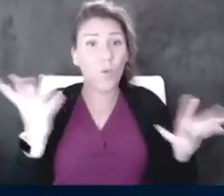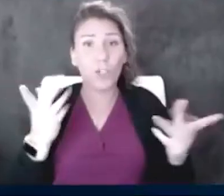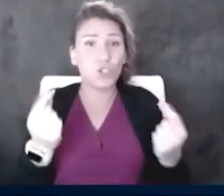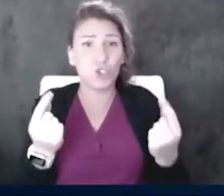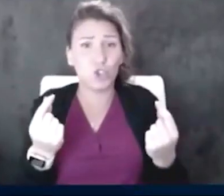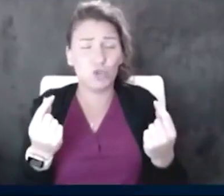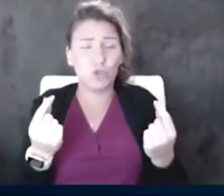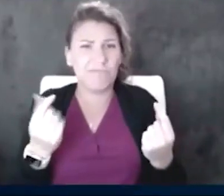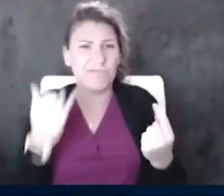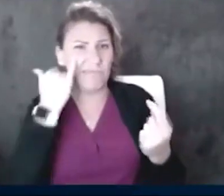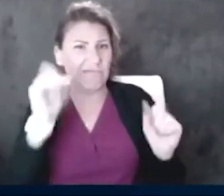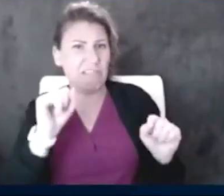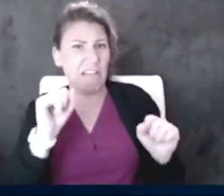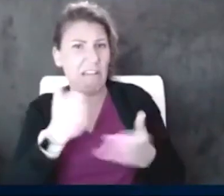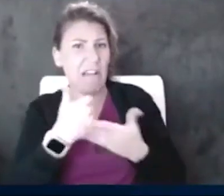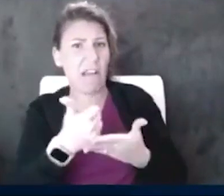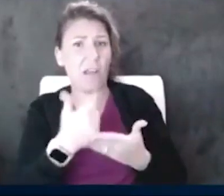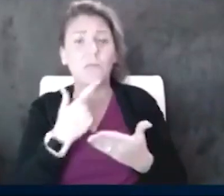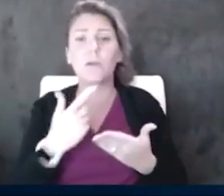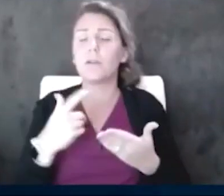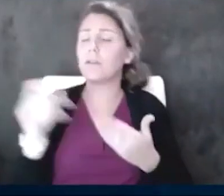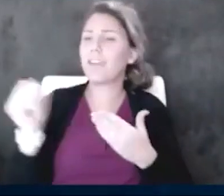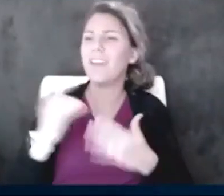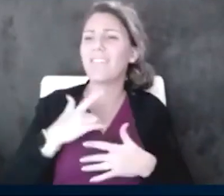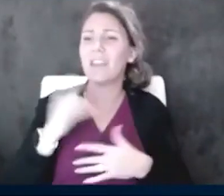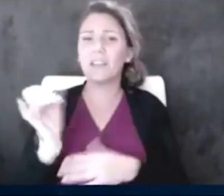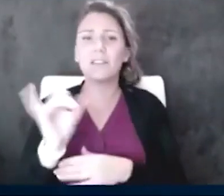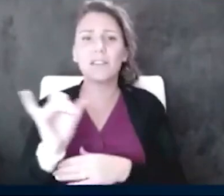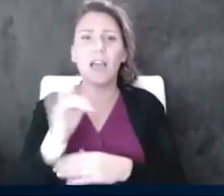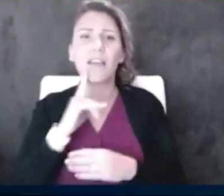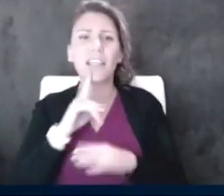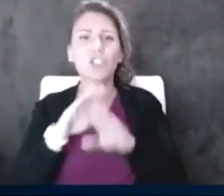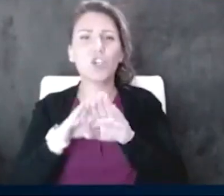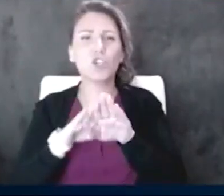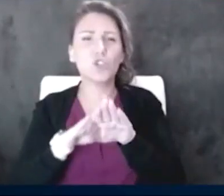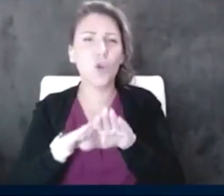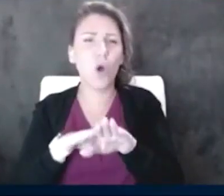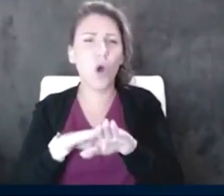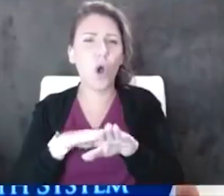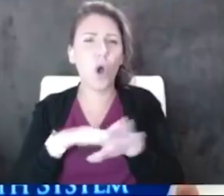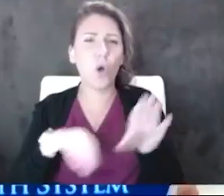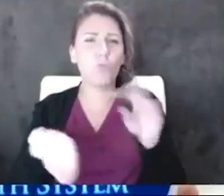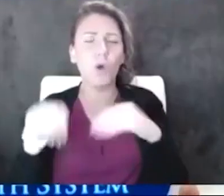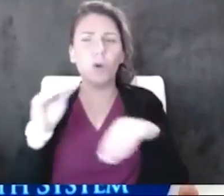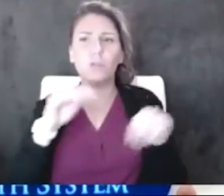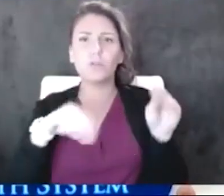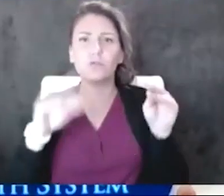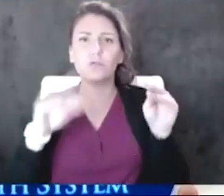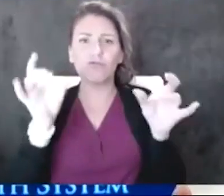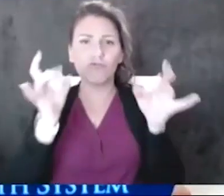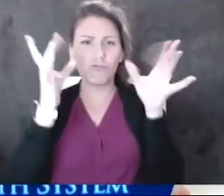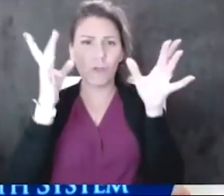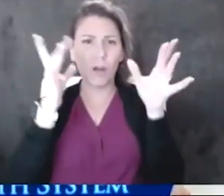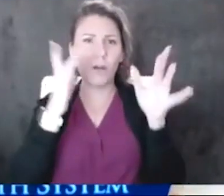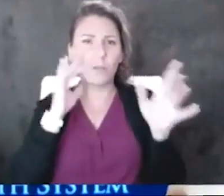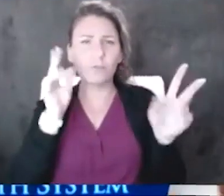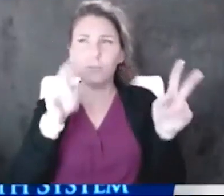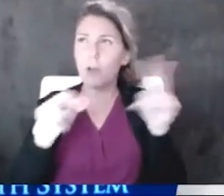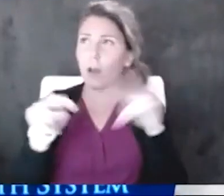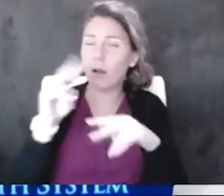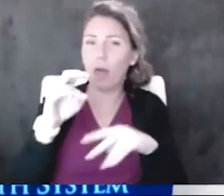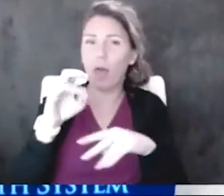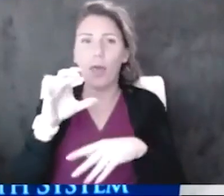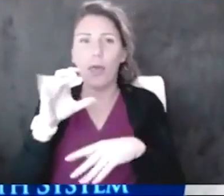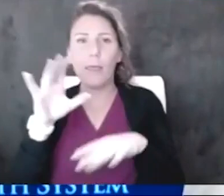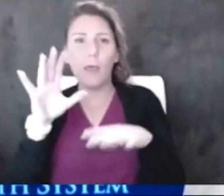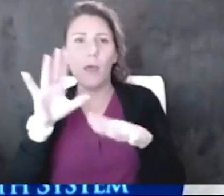there's a it just feels like we're in a slow motion crisis, right? You look at climate change and you look at things like the wildfires and